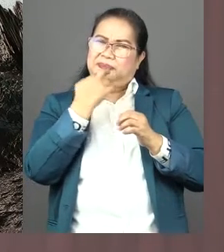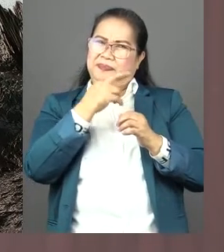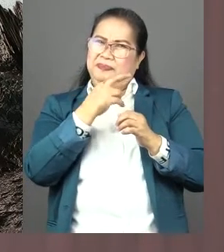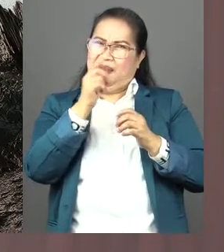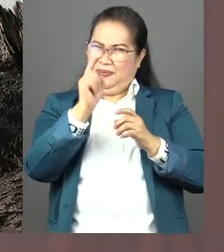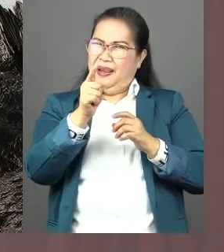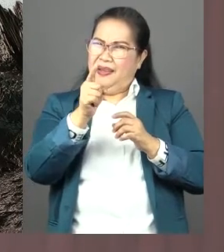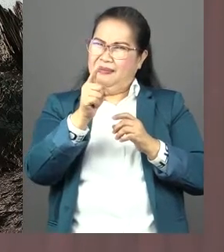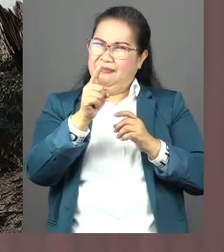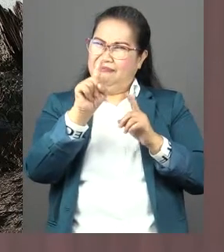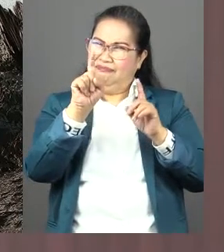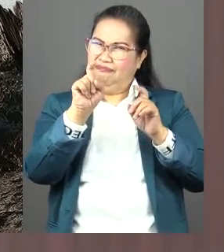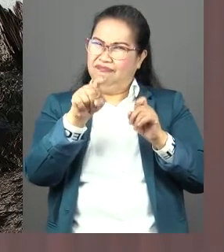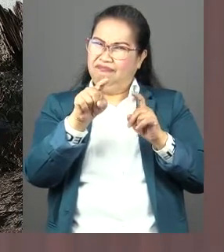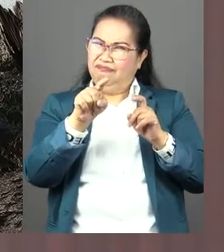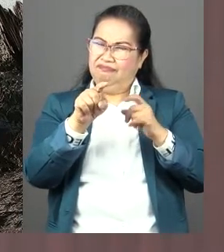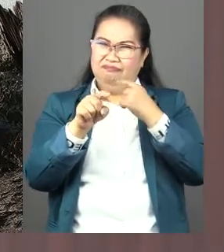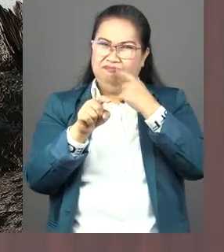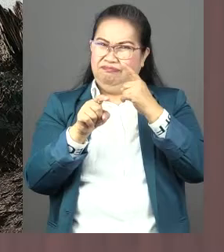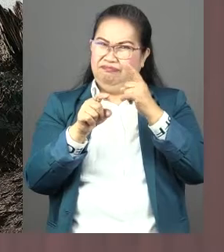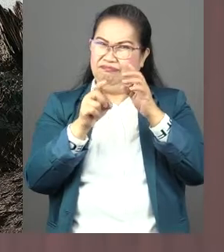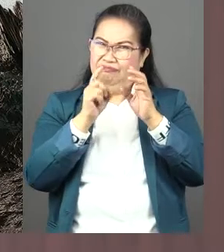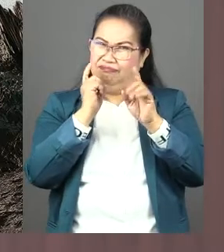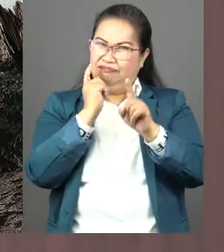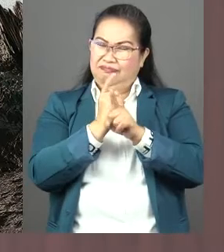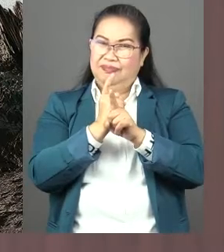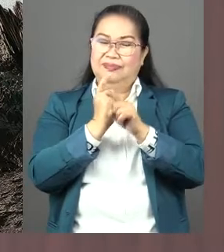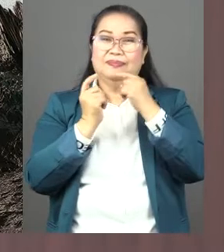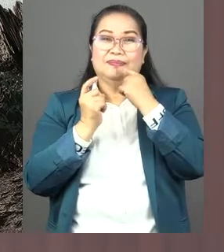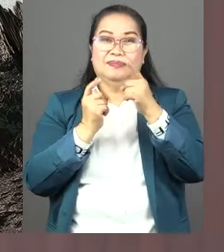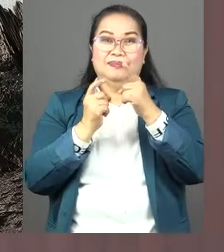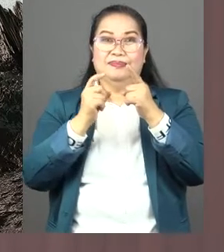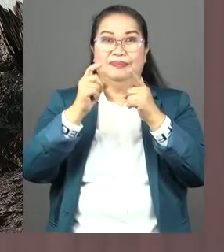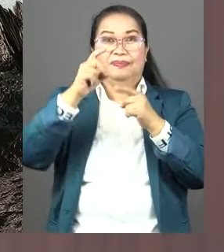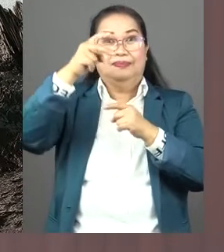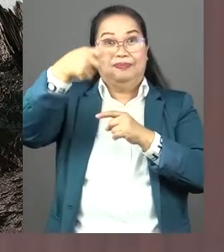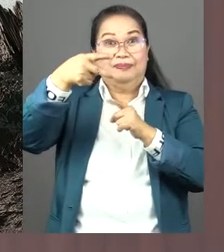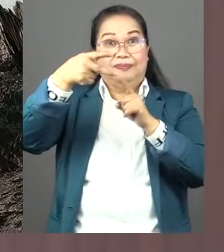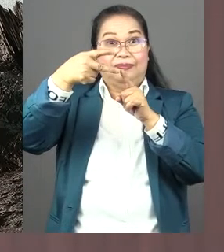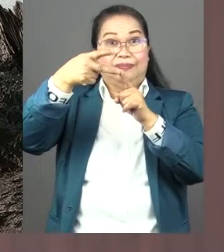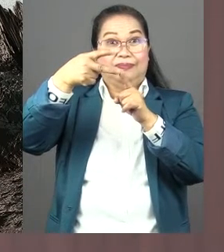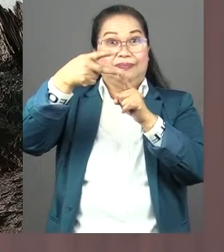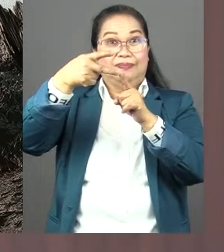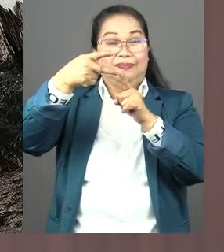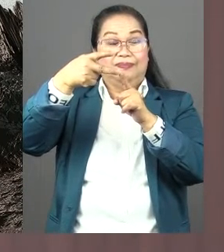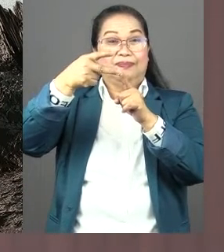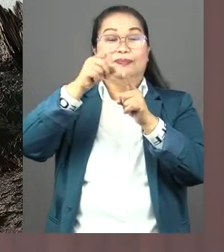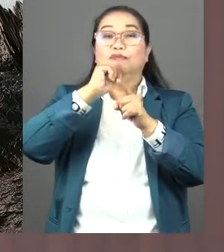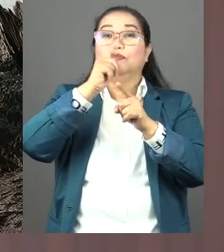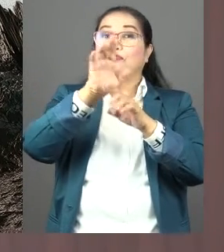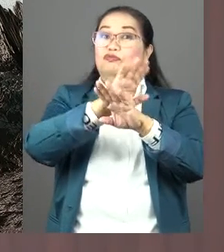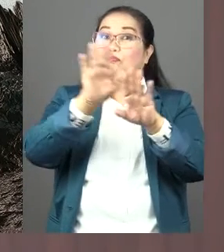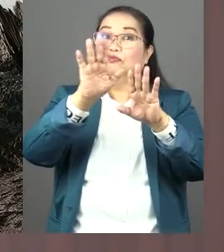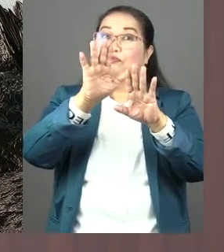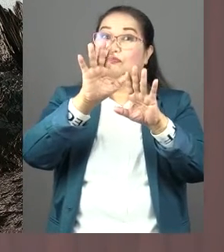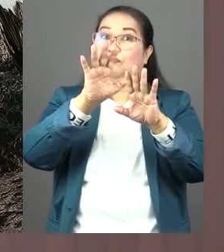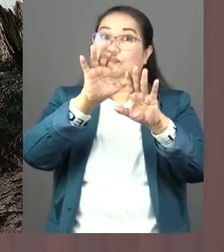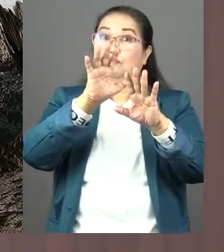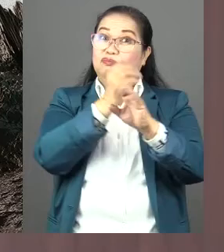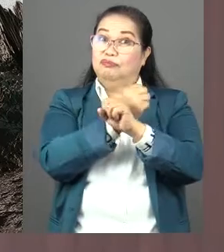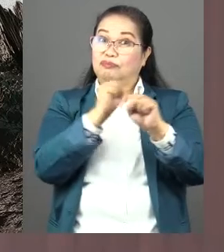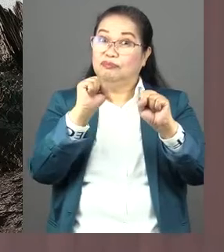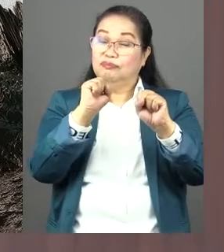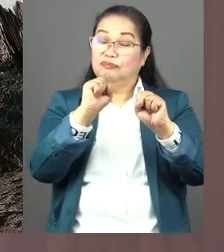right? Did he say this right? He said, "Second only to the command for the unsaved to trust in Christ